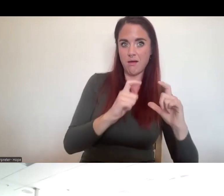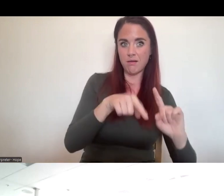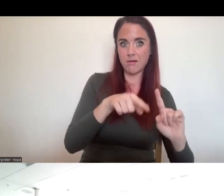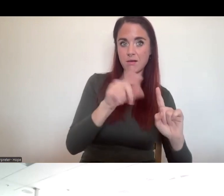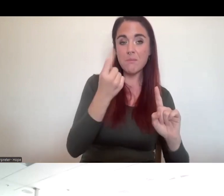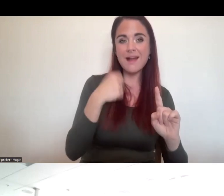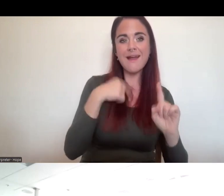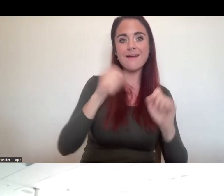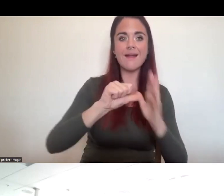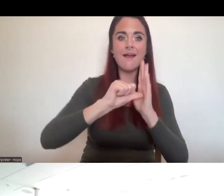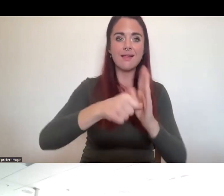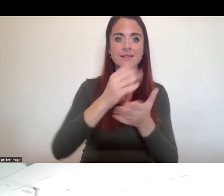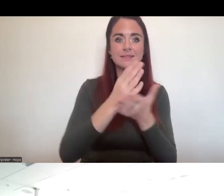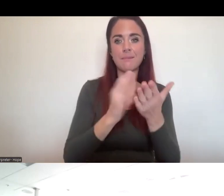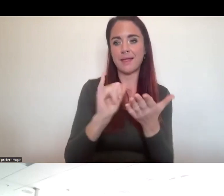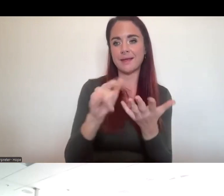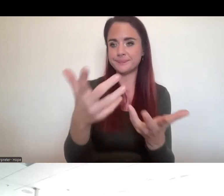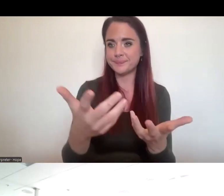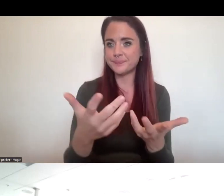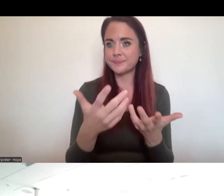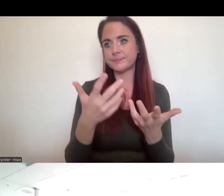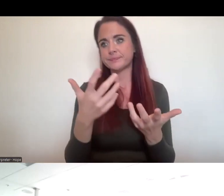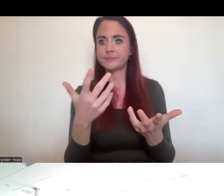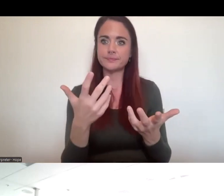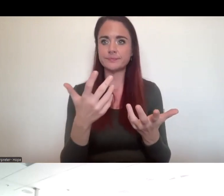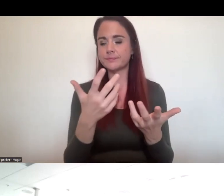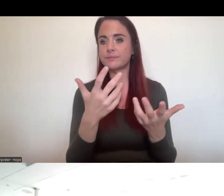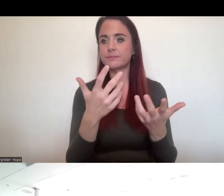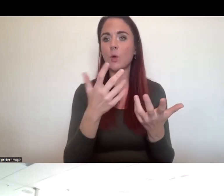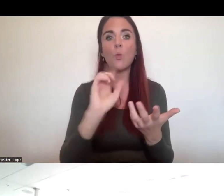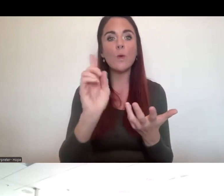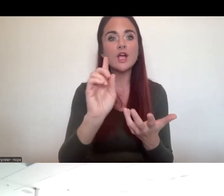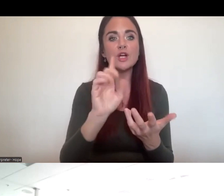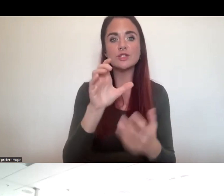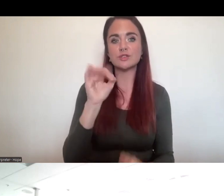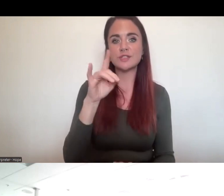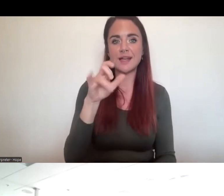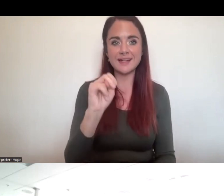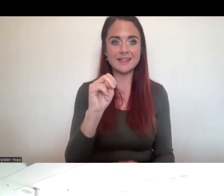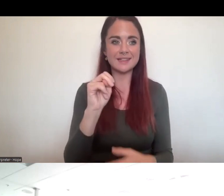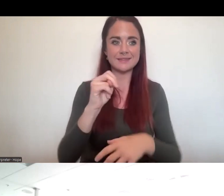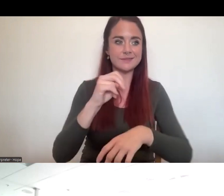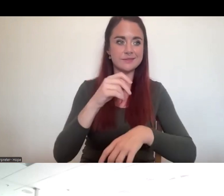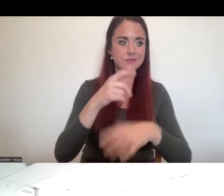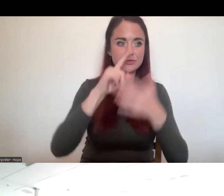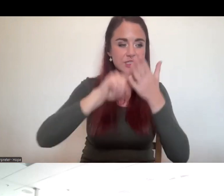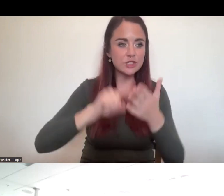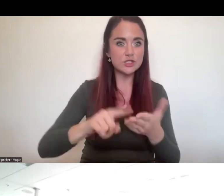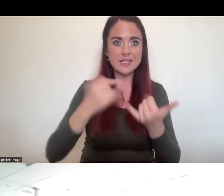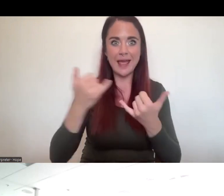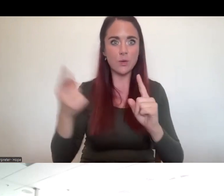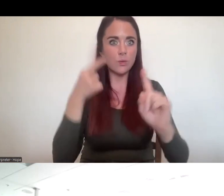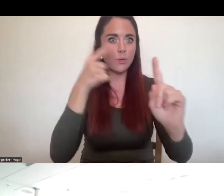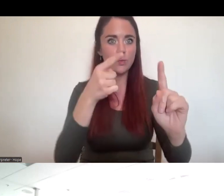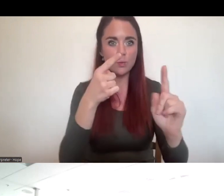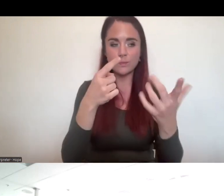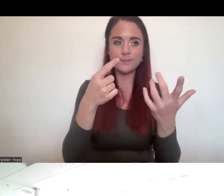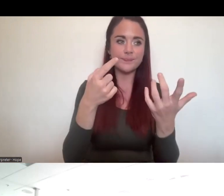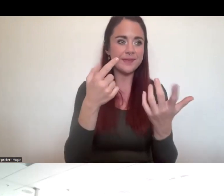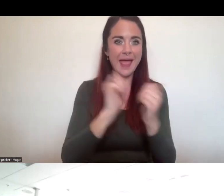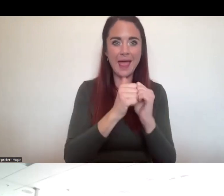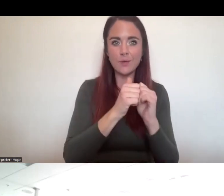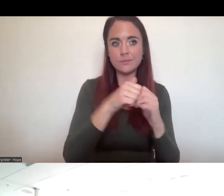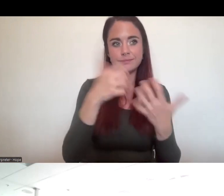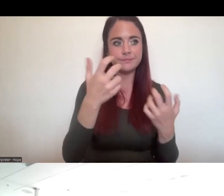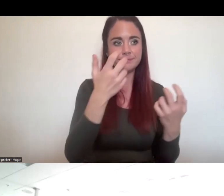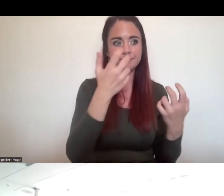highlight some like directions that circadian research is going like now in terms of like application in the